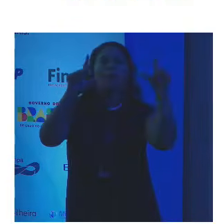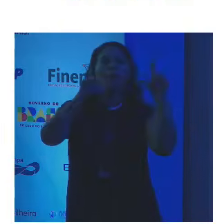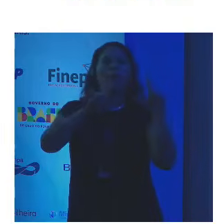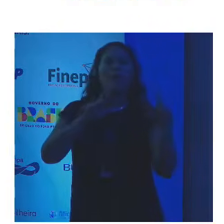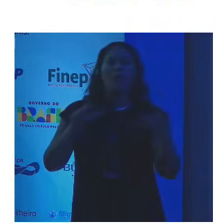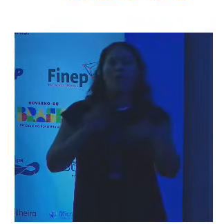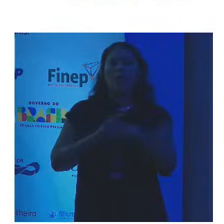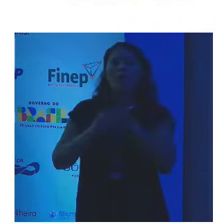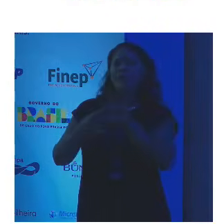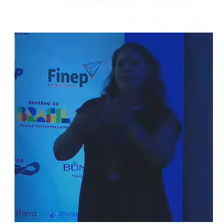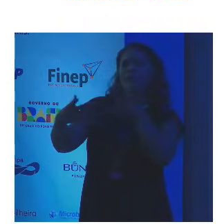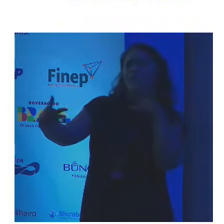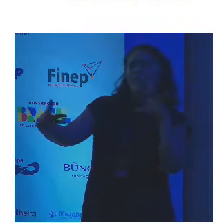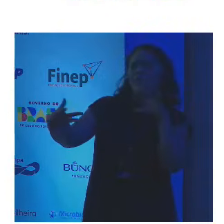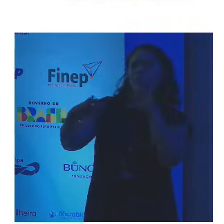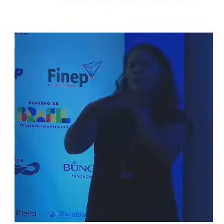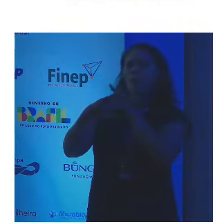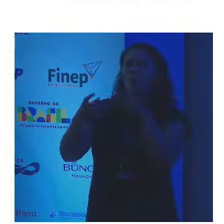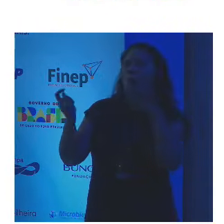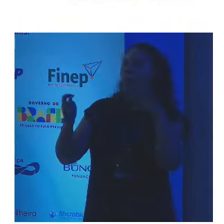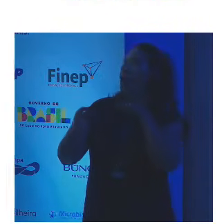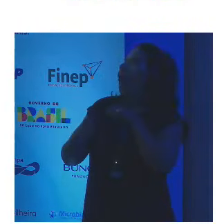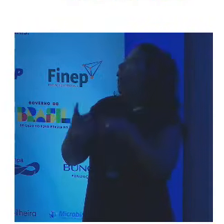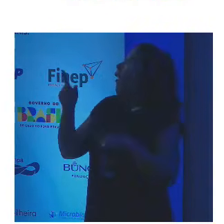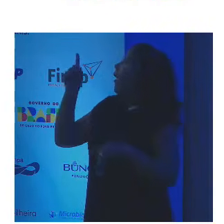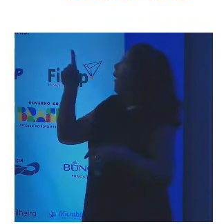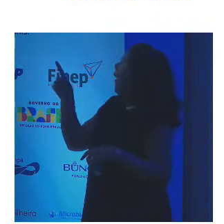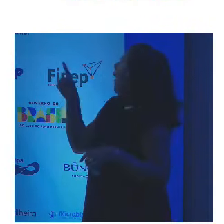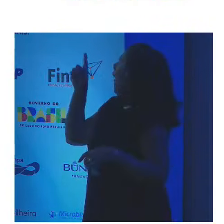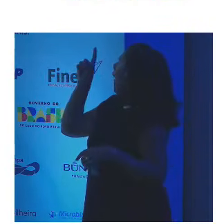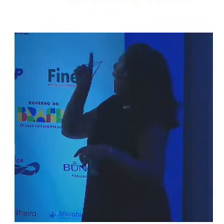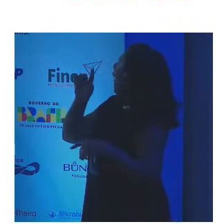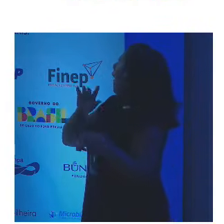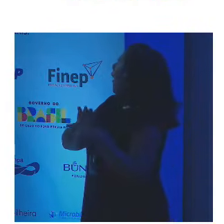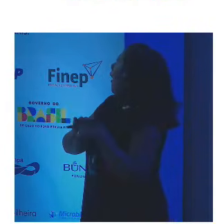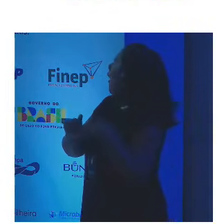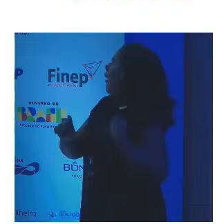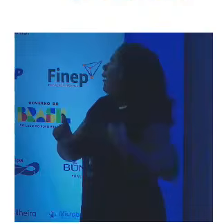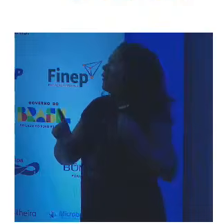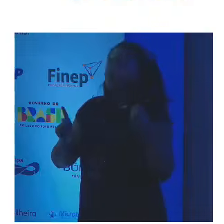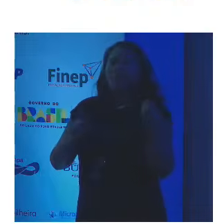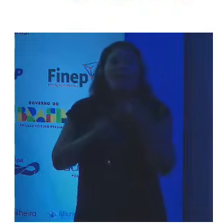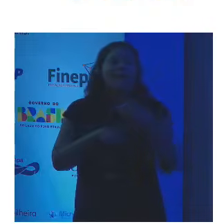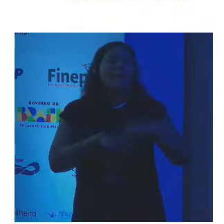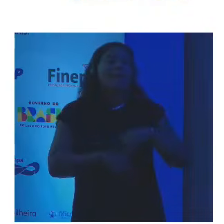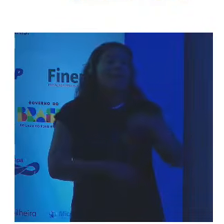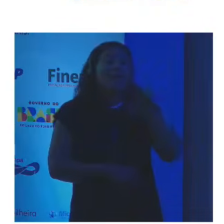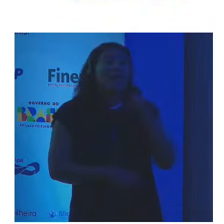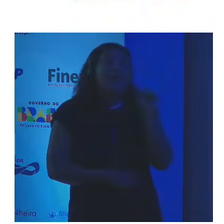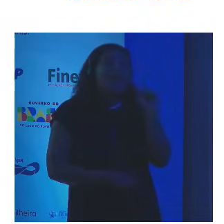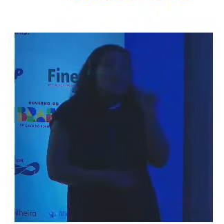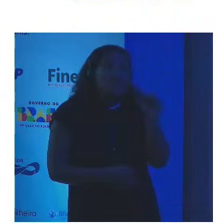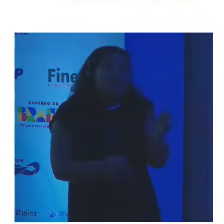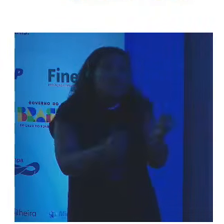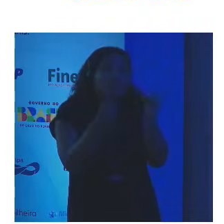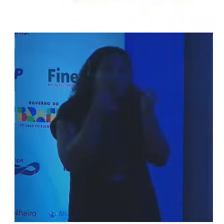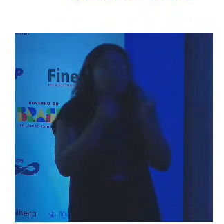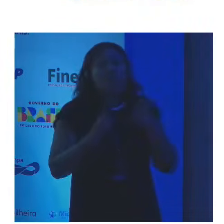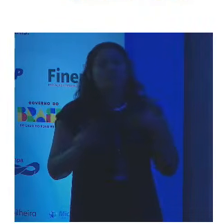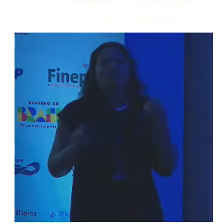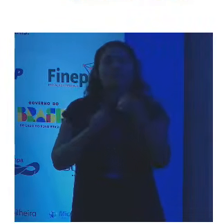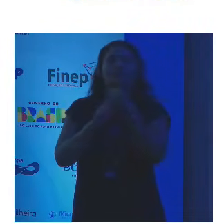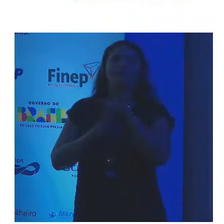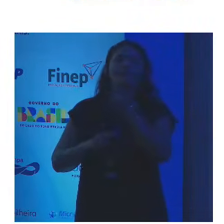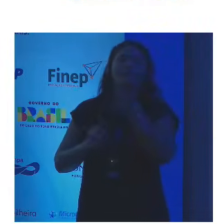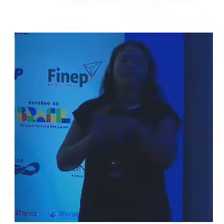So the cost is higher, but the impact. The more this is blue, the more you have reduced the coastal erosion. Means that,